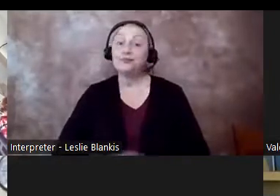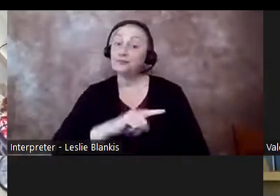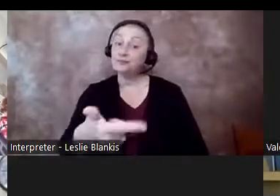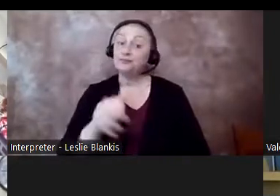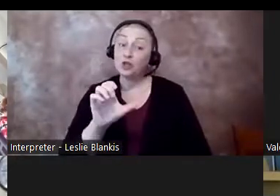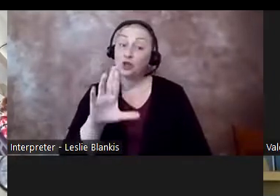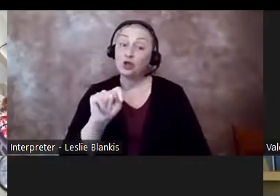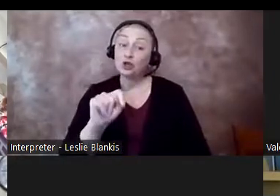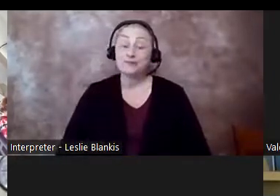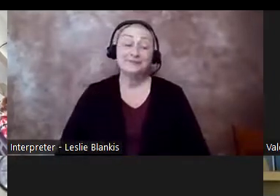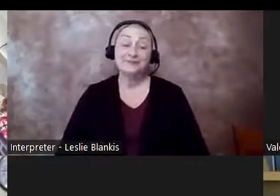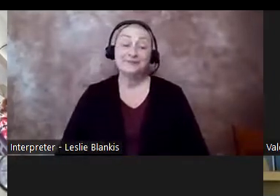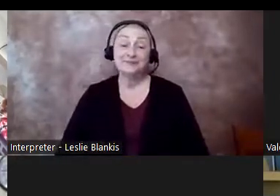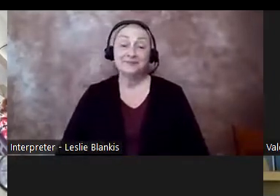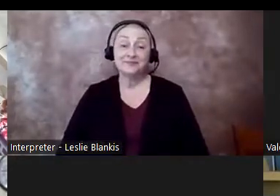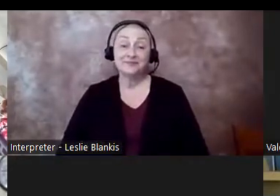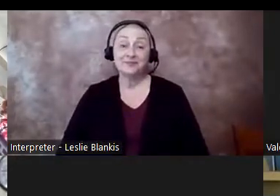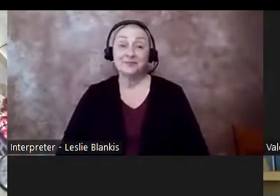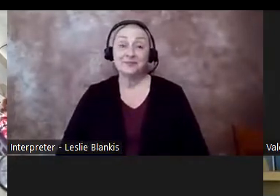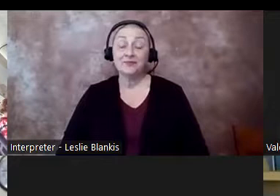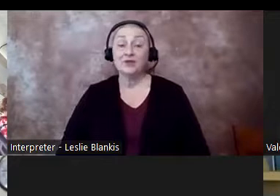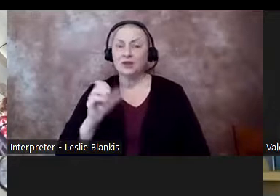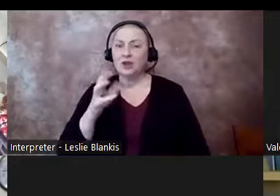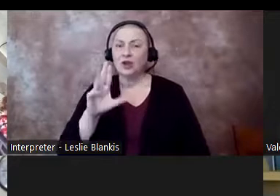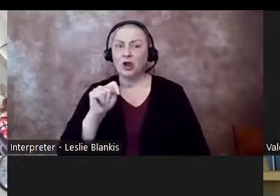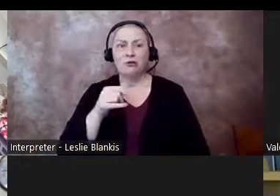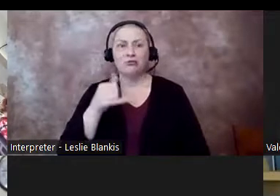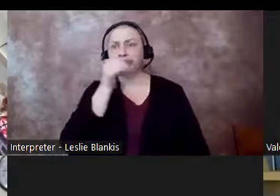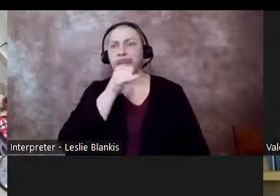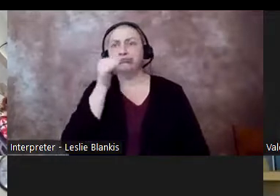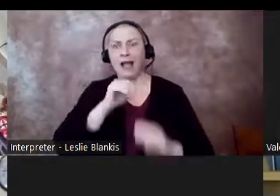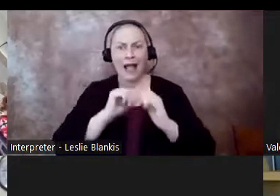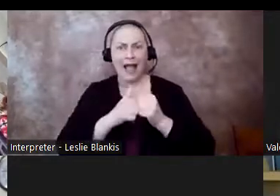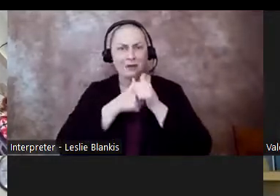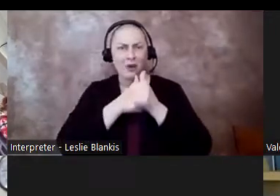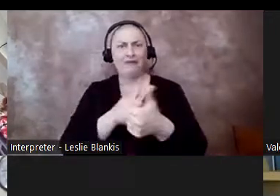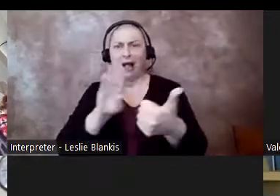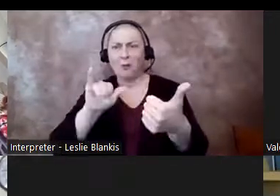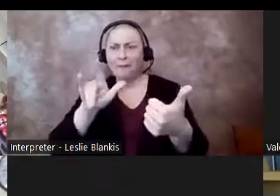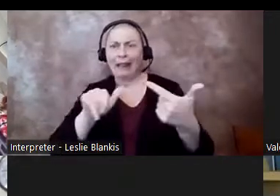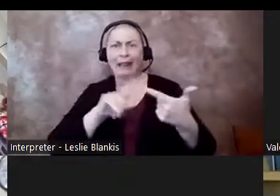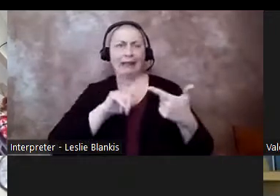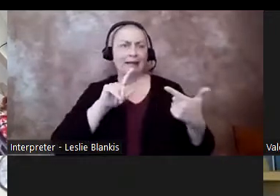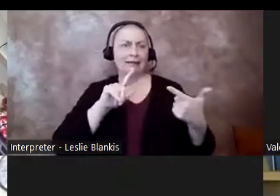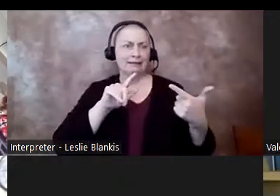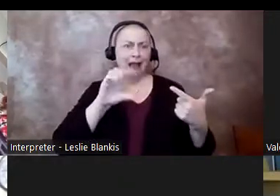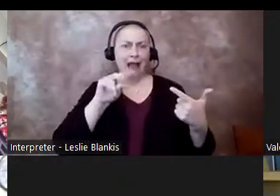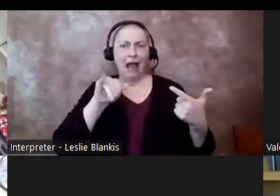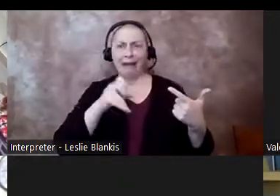Kurt. Well, gosh, how do I follow Connie and Billy? They said a lot, you know.